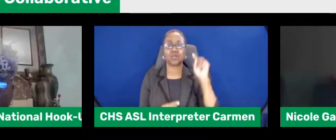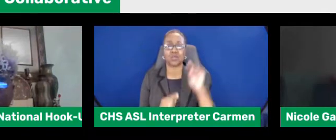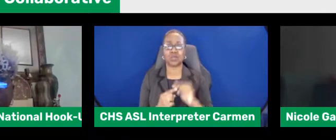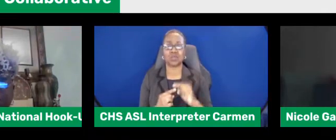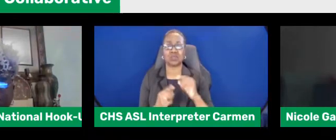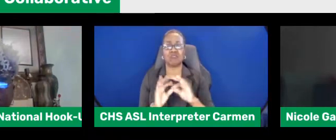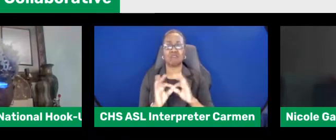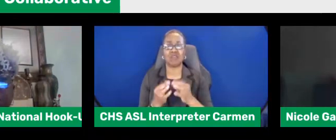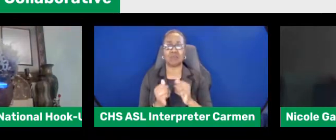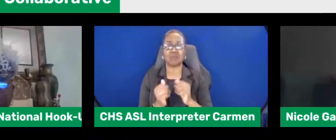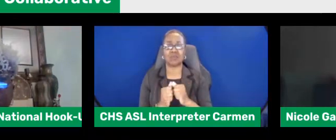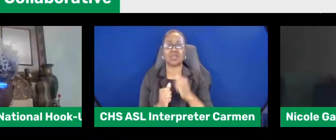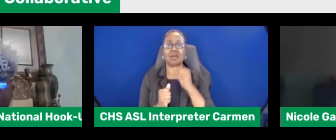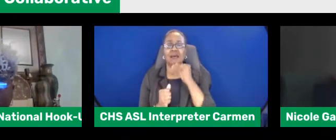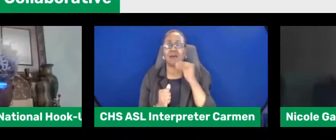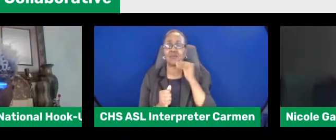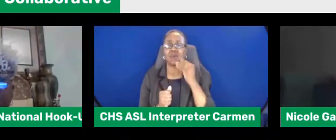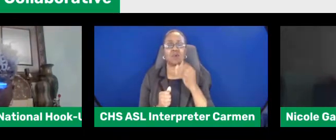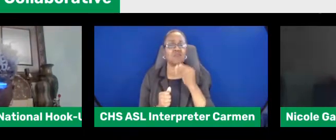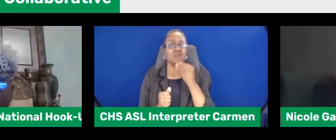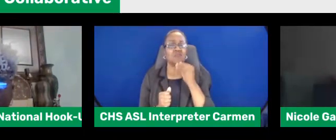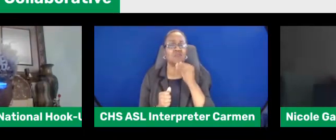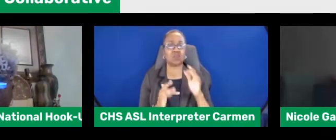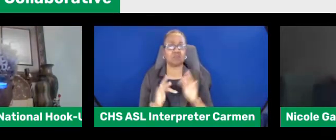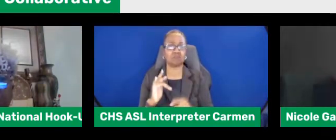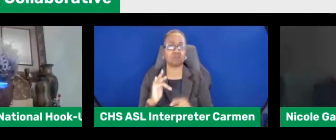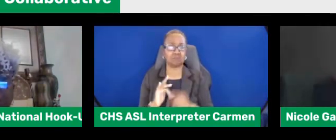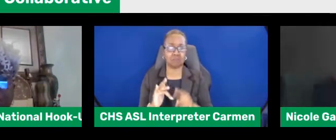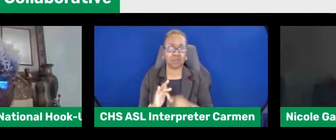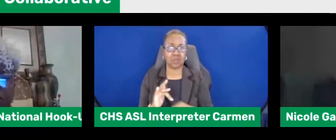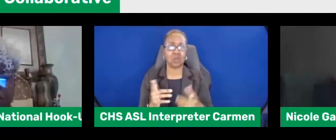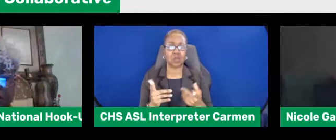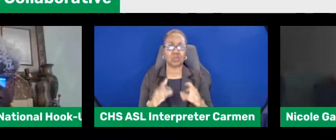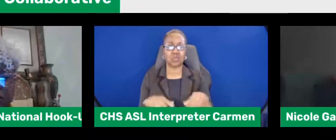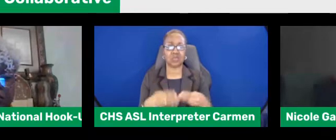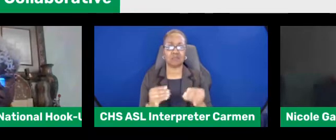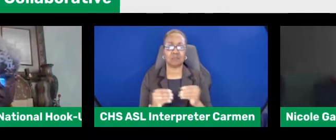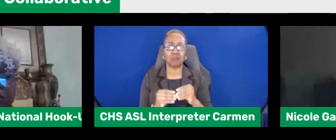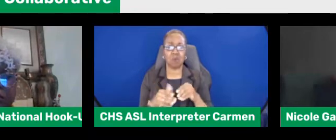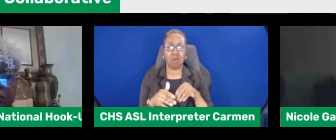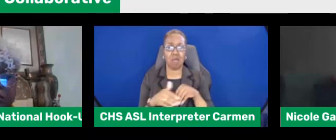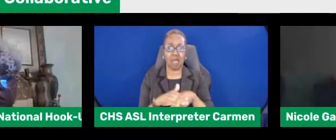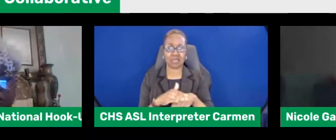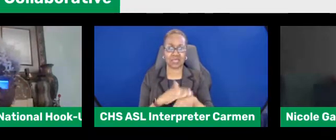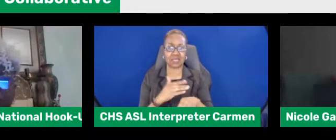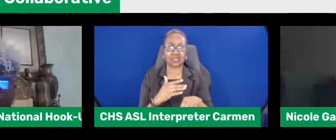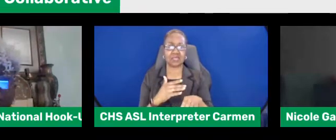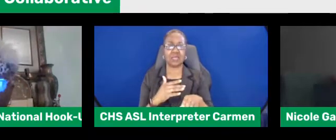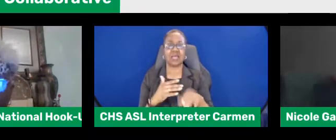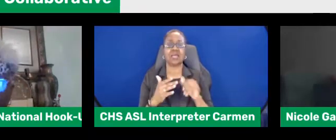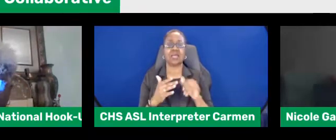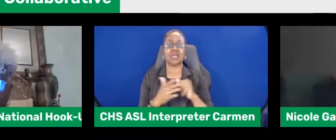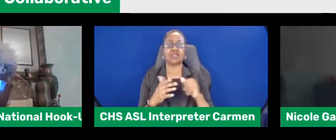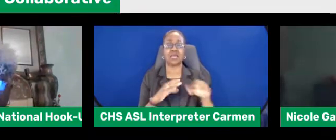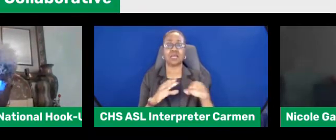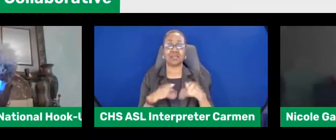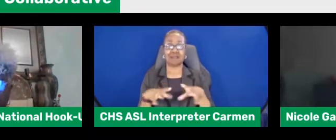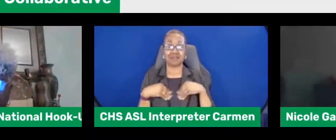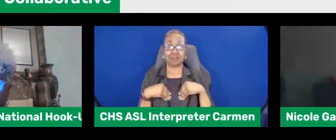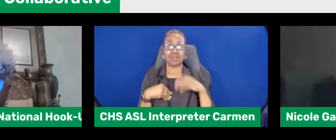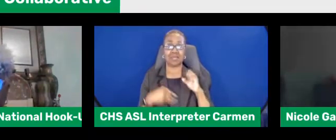through incentivizing and increasing access to locally grown produce in a fresh market setting that does accept